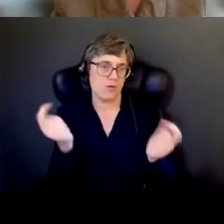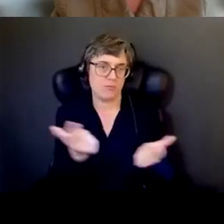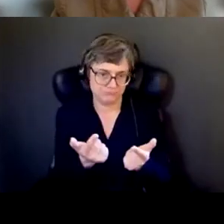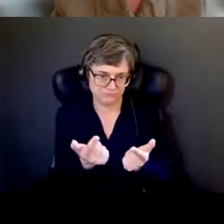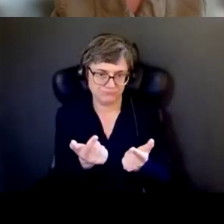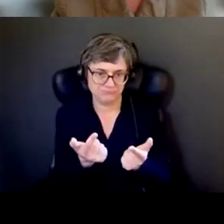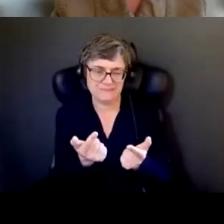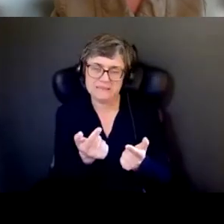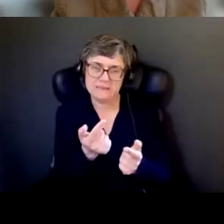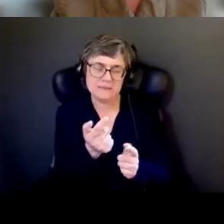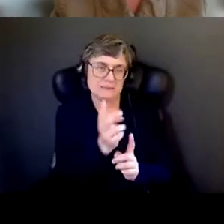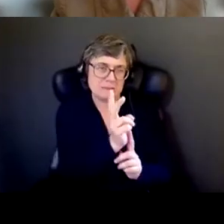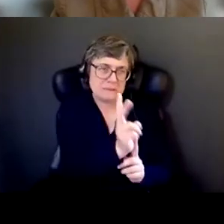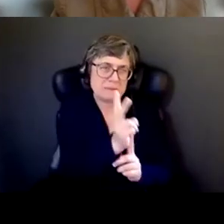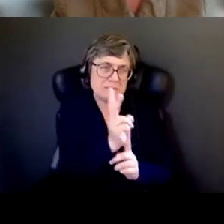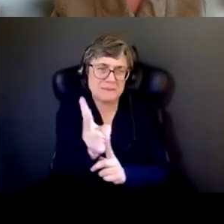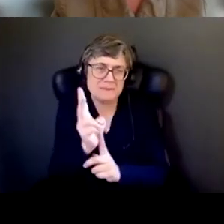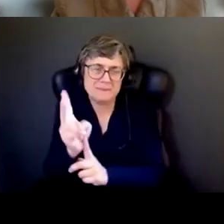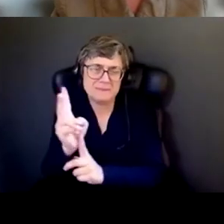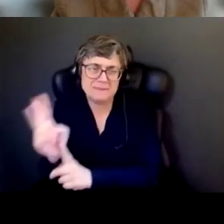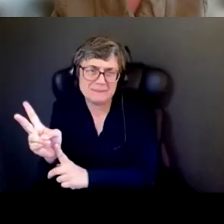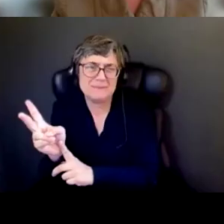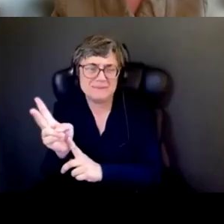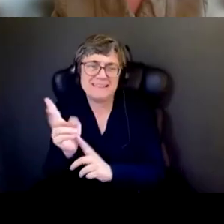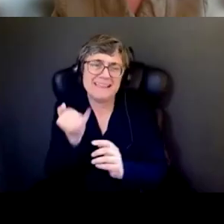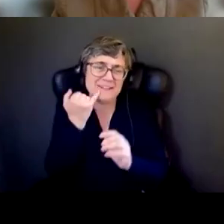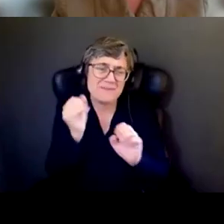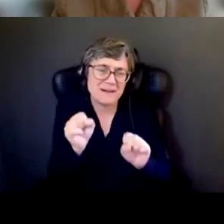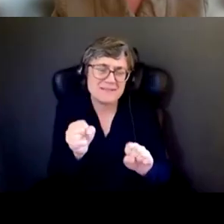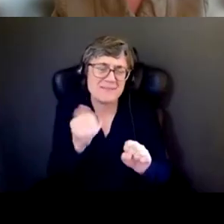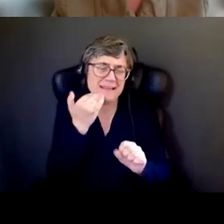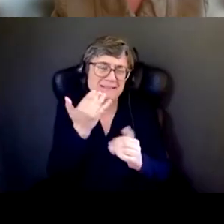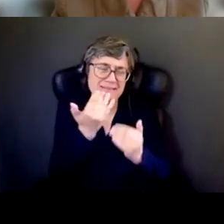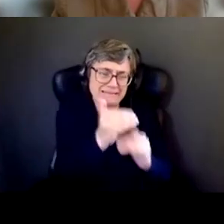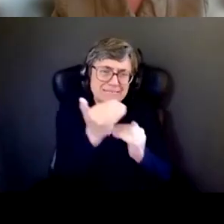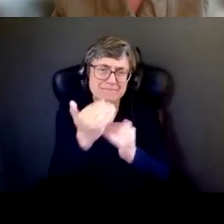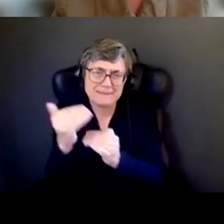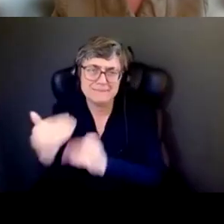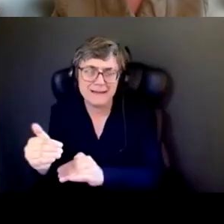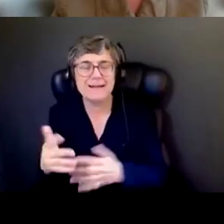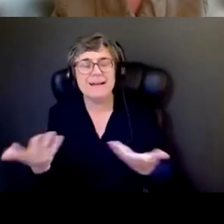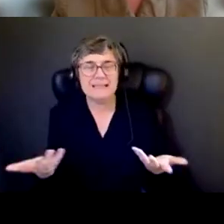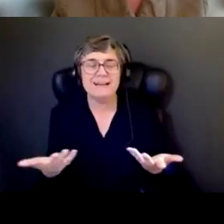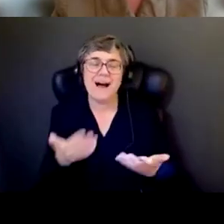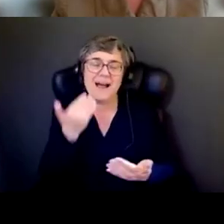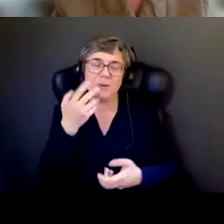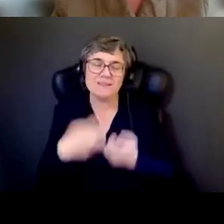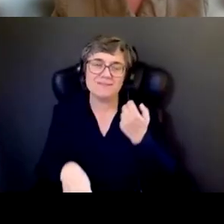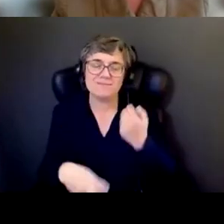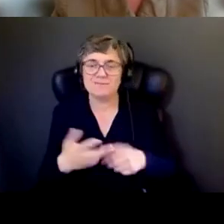no more than 2 minutes per person if possible. I know I'm asking for very difficult things, but what